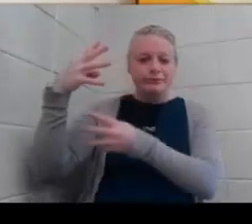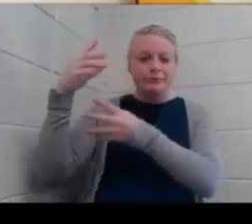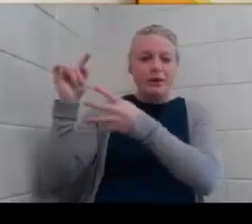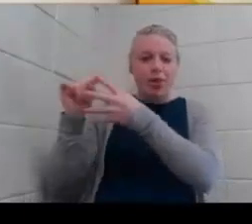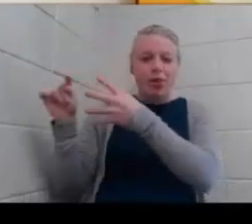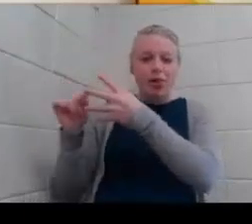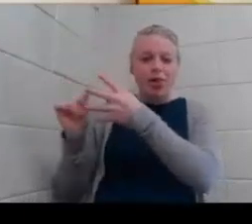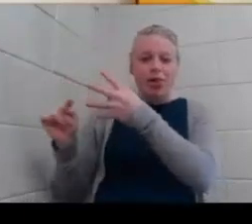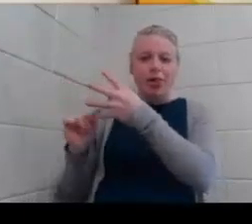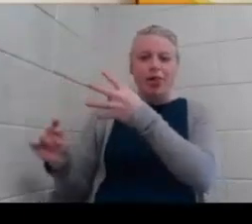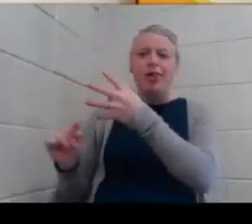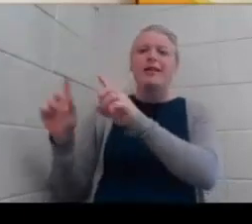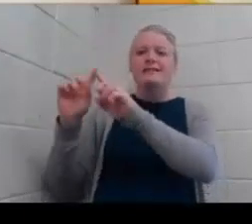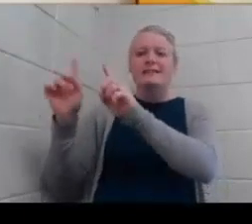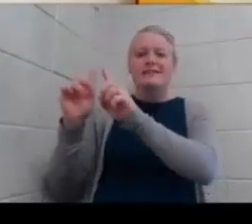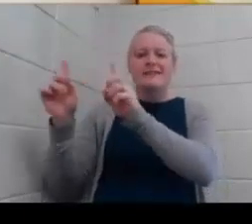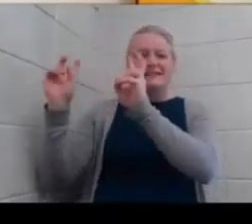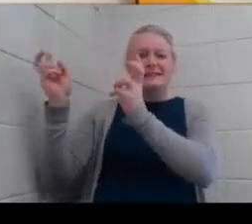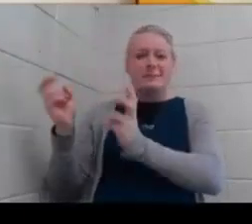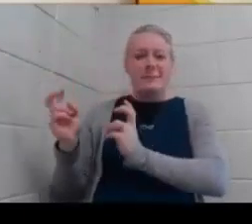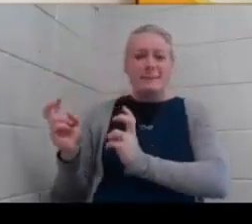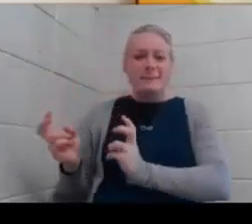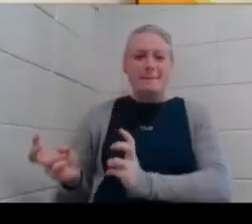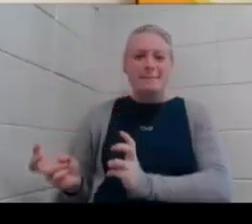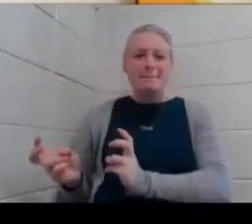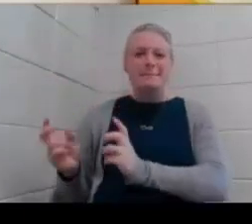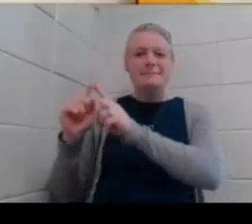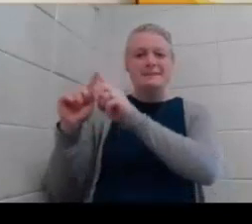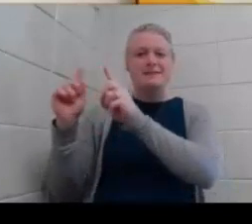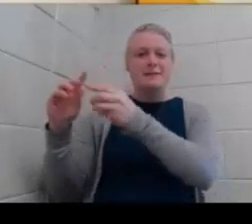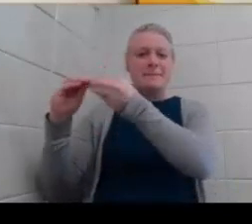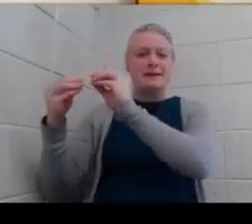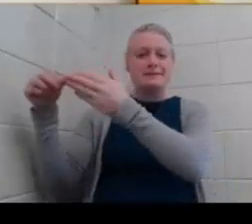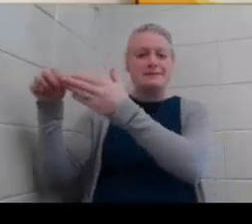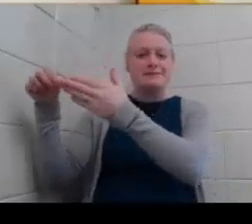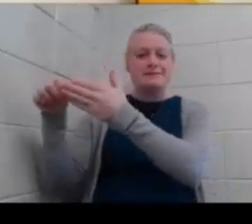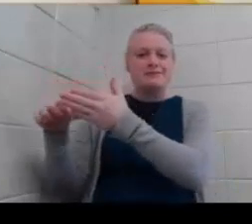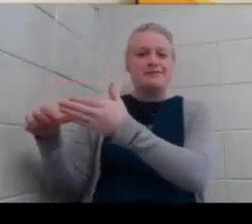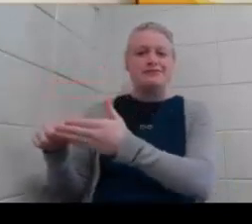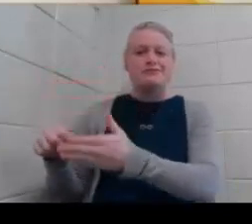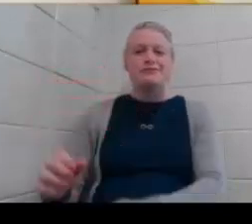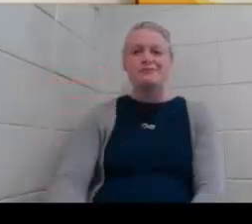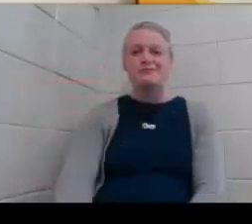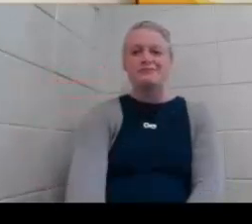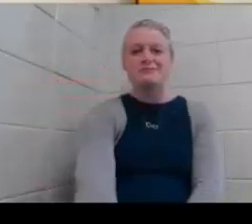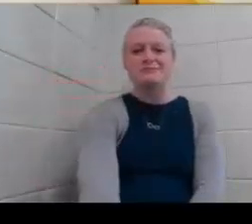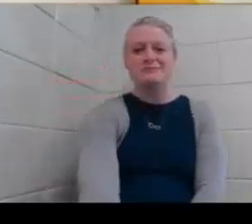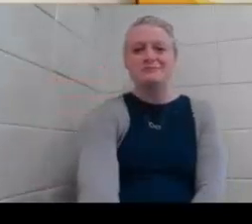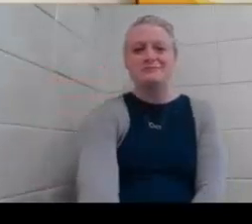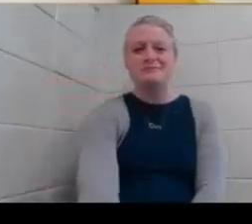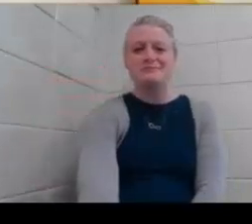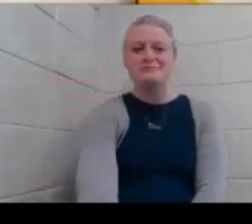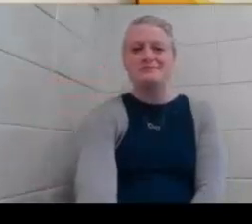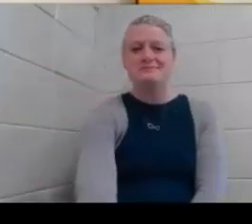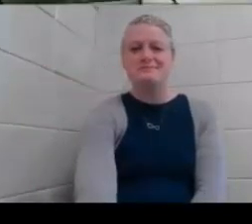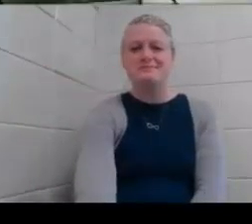This is the contents. It means the different subjects with different page numbers.